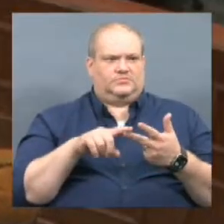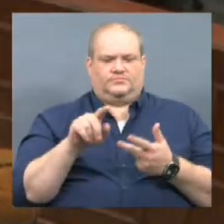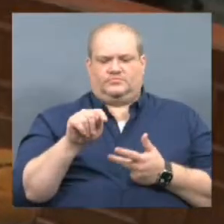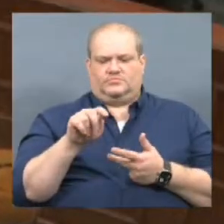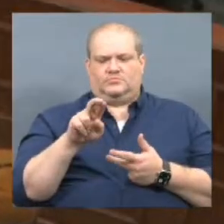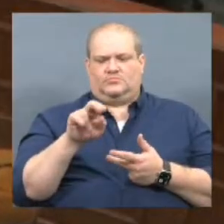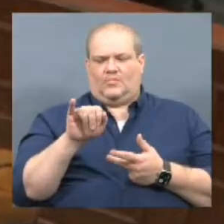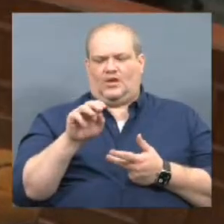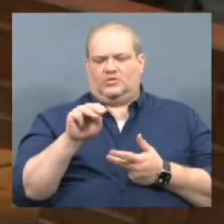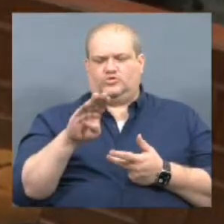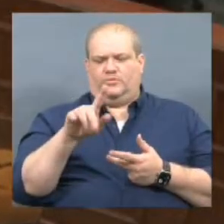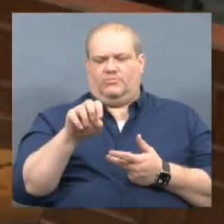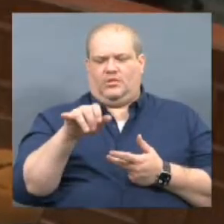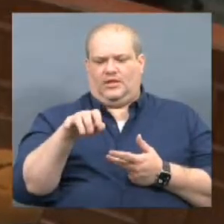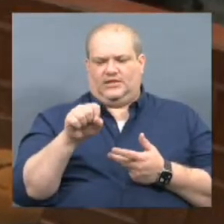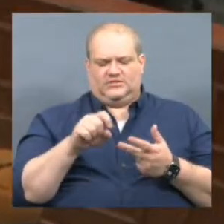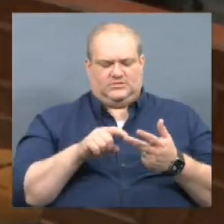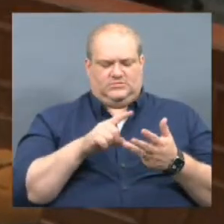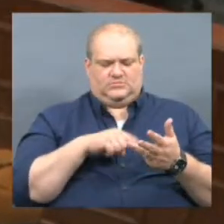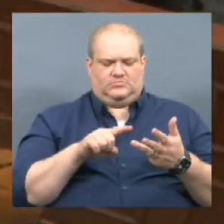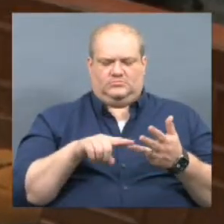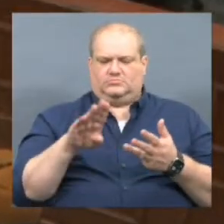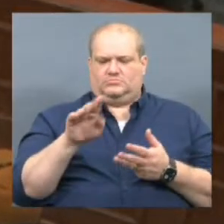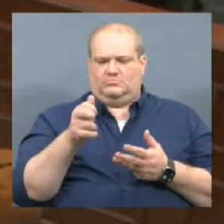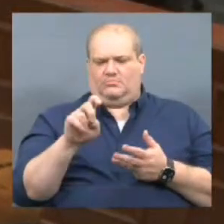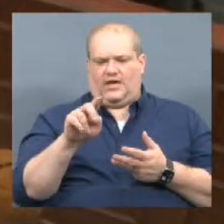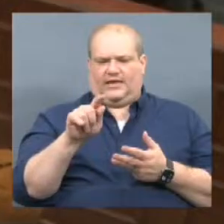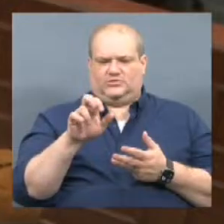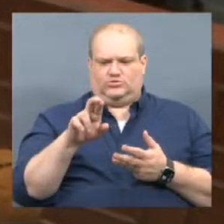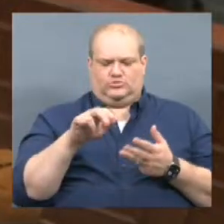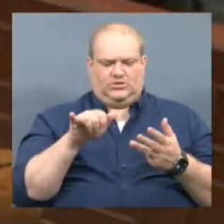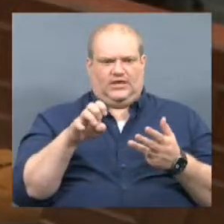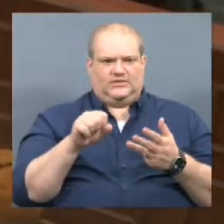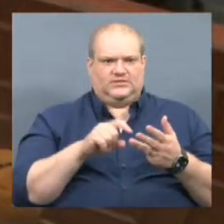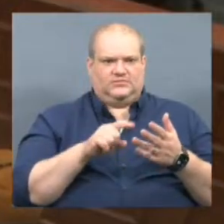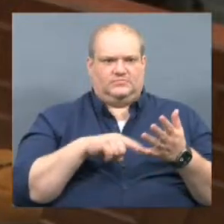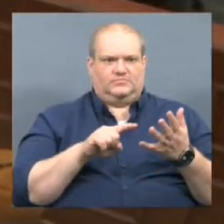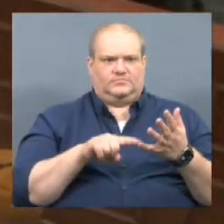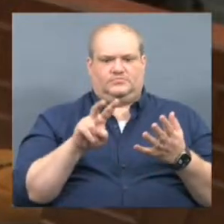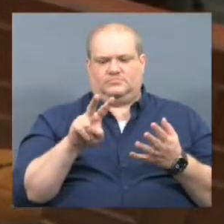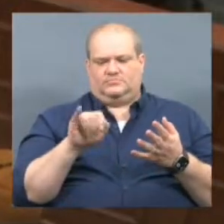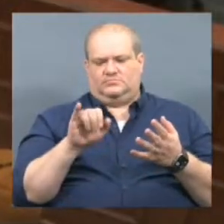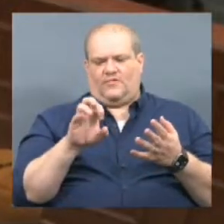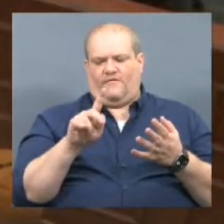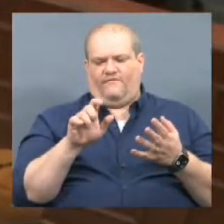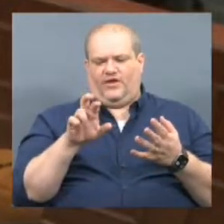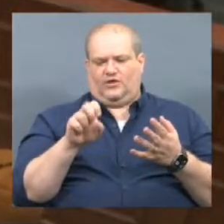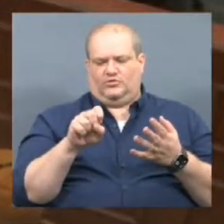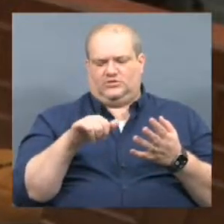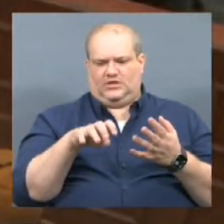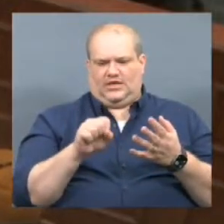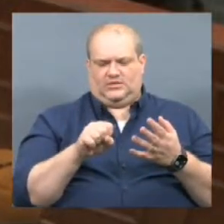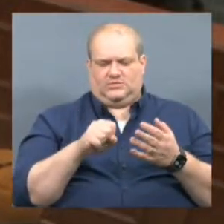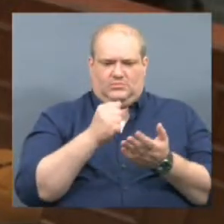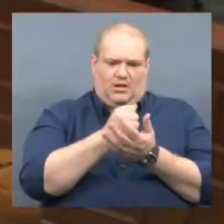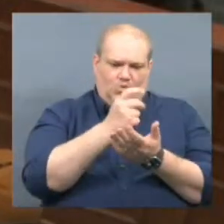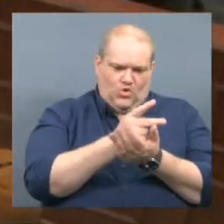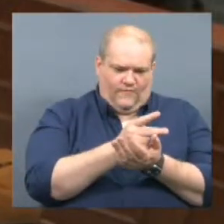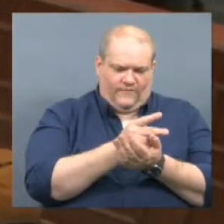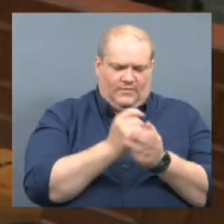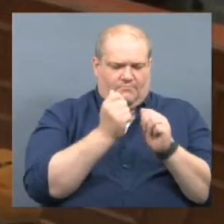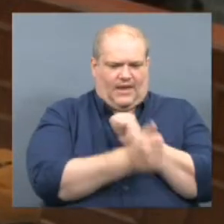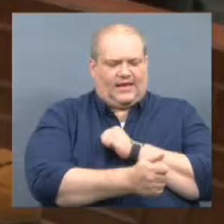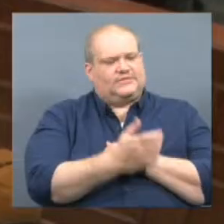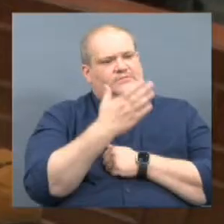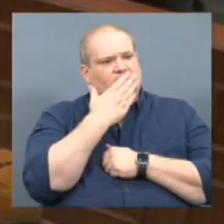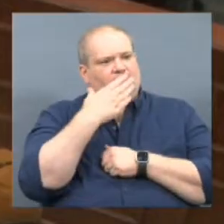Trimble? Yay. Baxter? Yes. Vickers? Yes. Motion is approved.